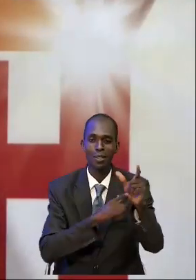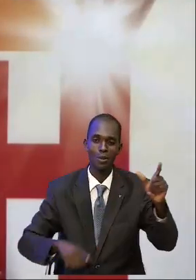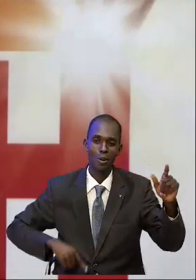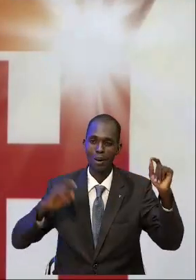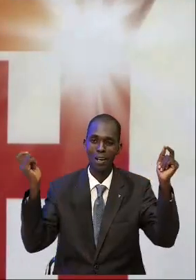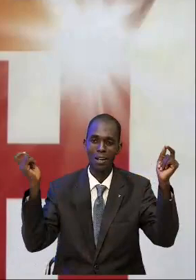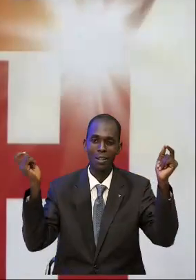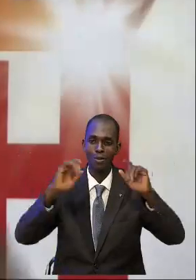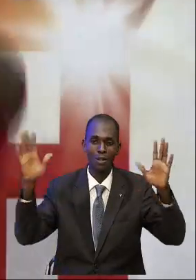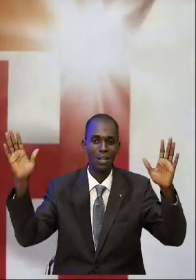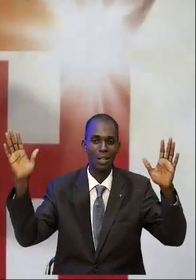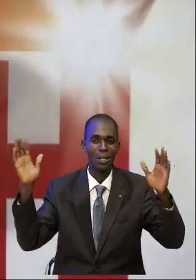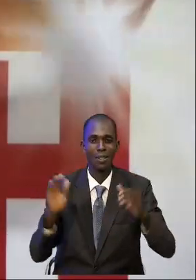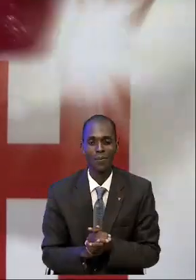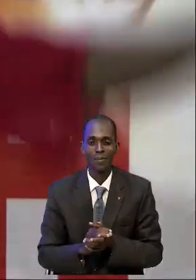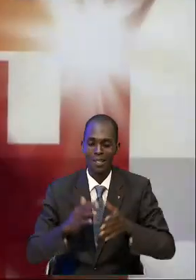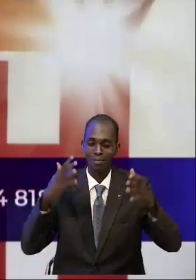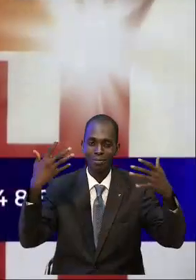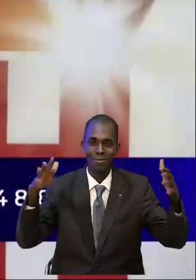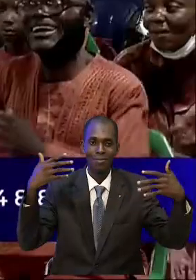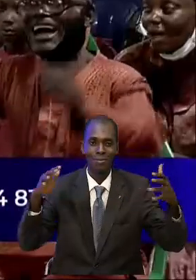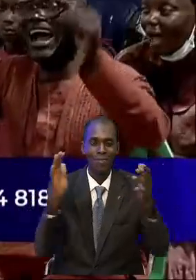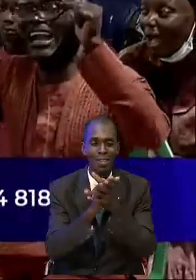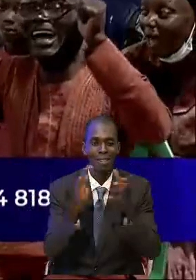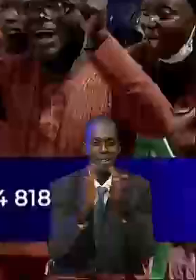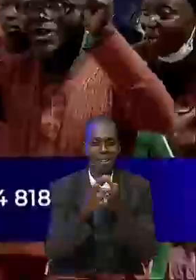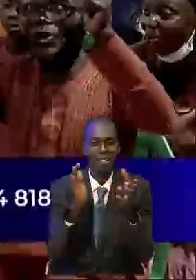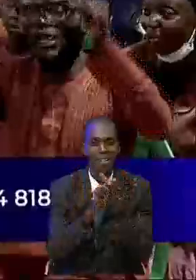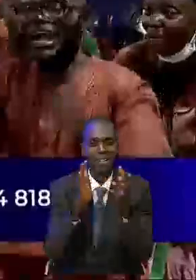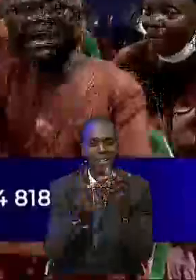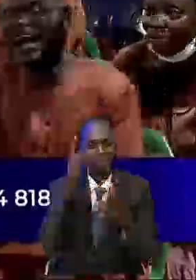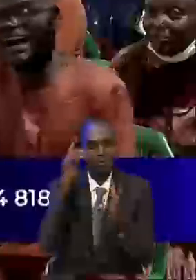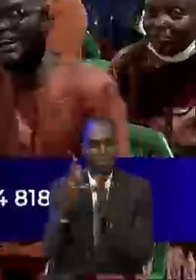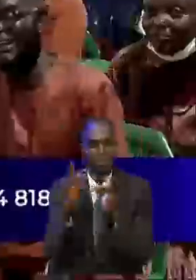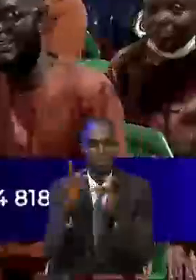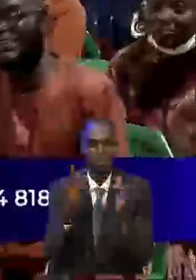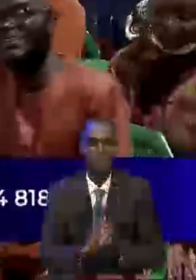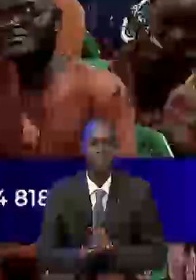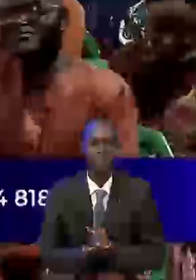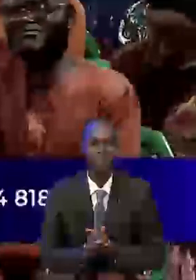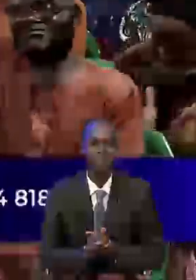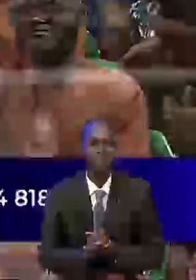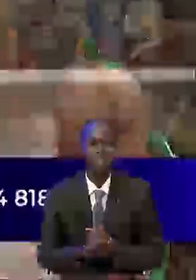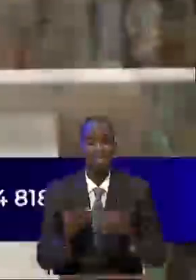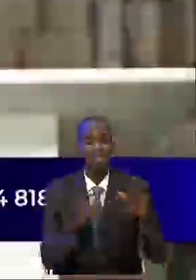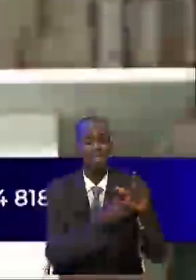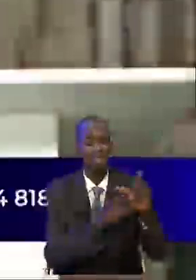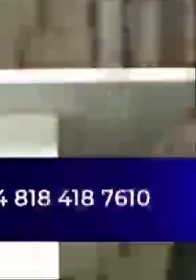Continue to serve him. Praise the Lord. Put your hand together